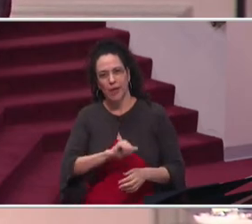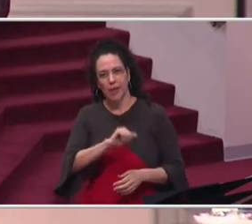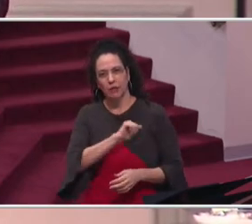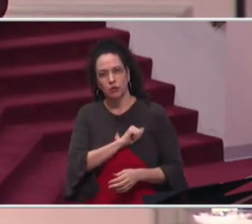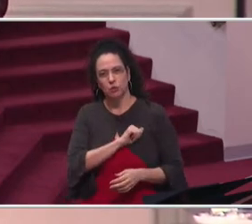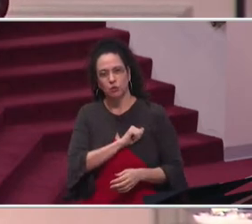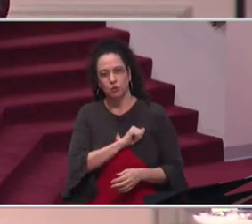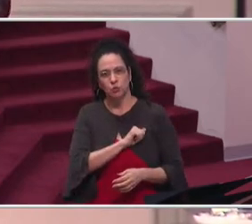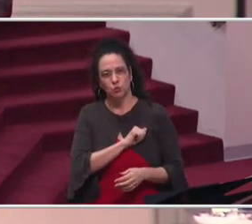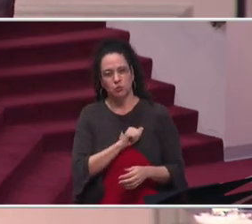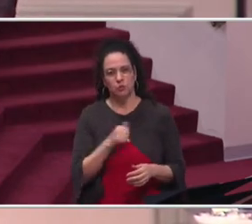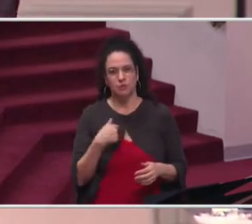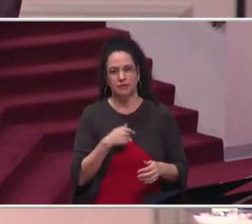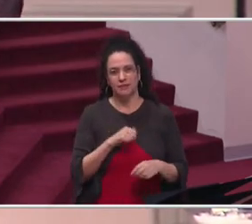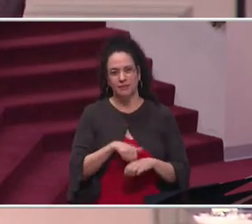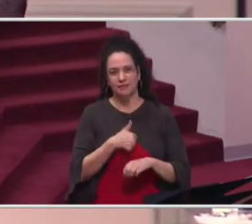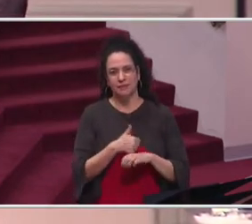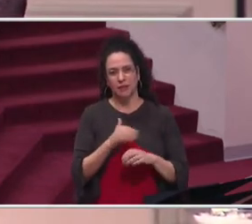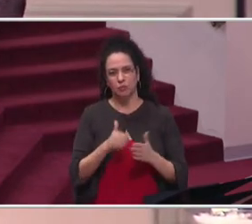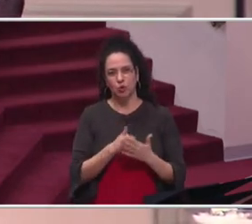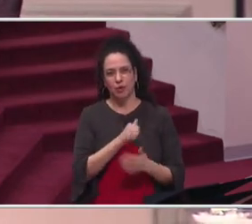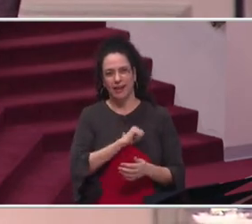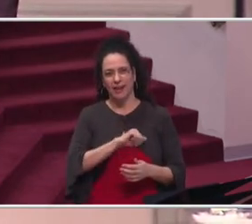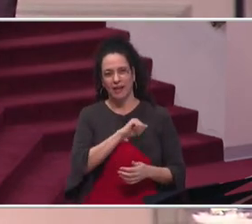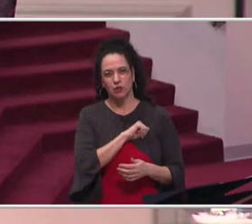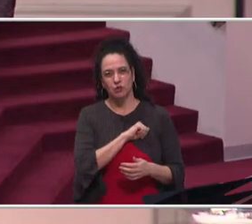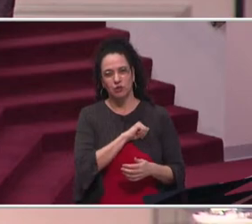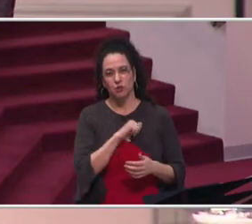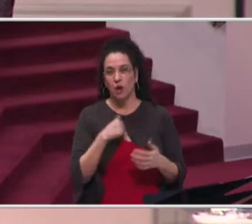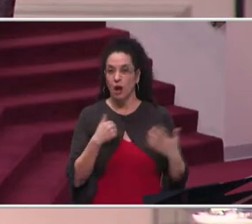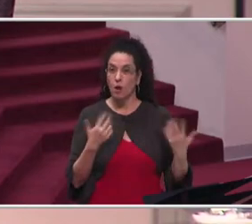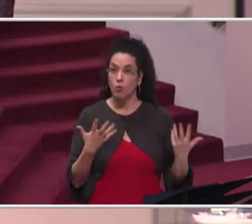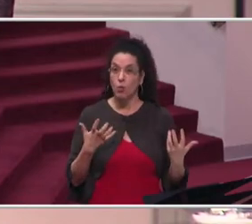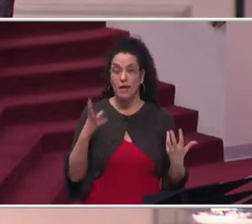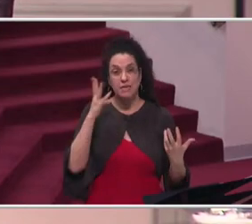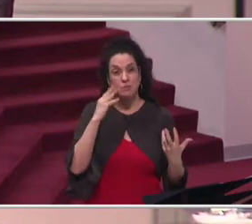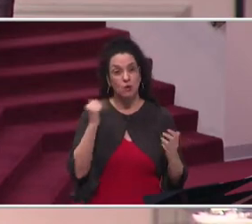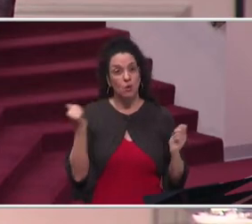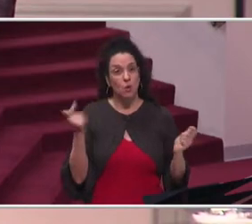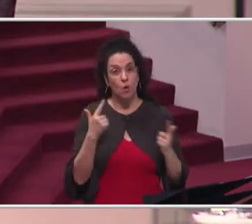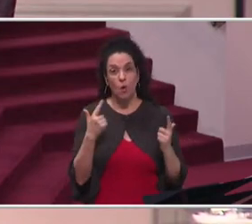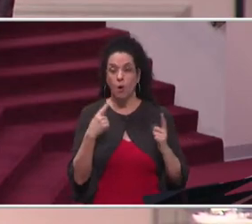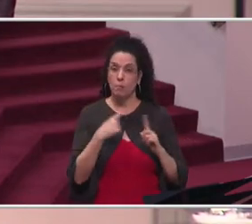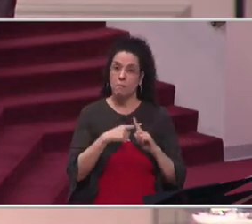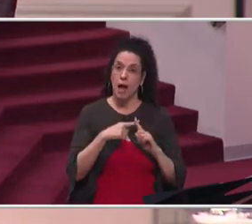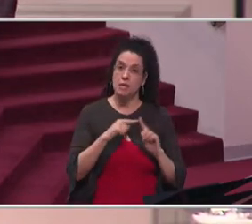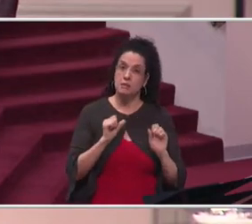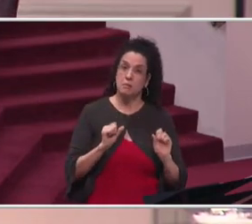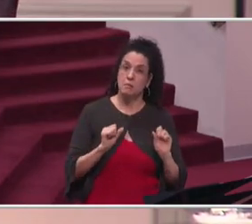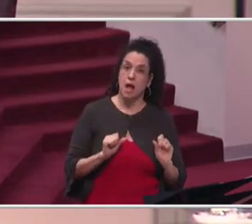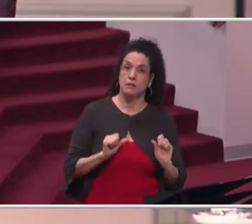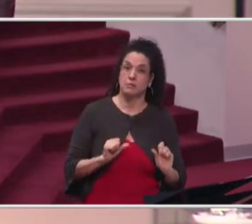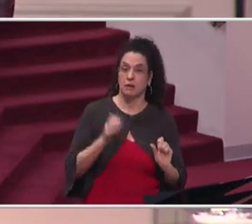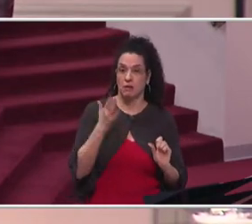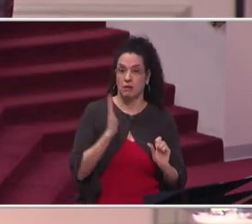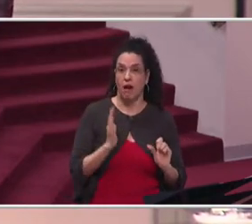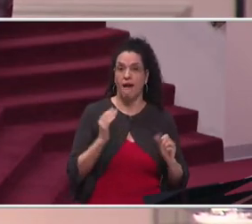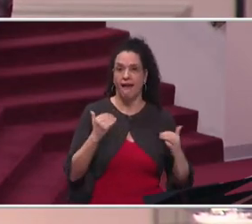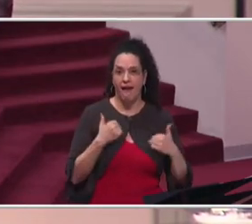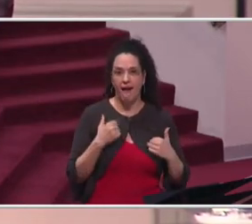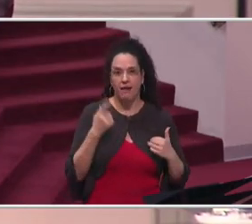a new attitude about life where my attitude is that I want to experience all of the possibilities that God has for